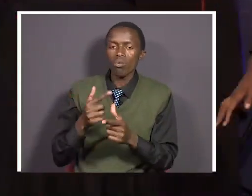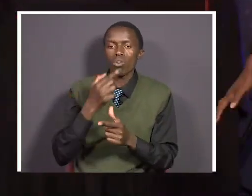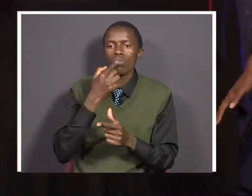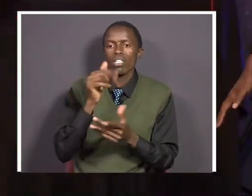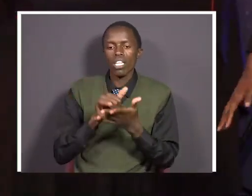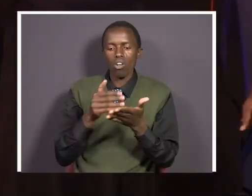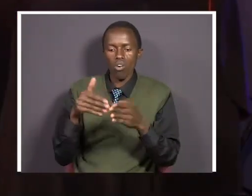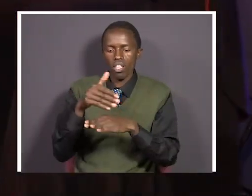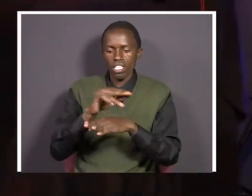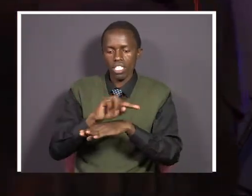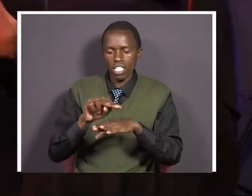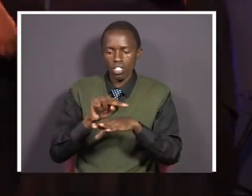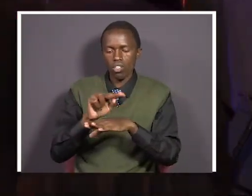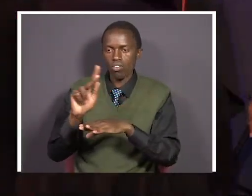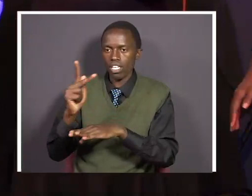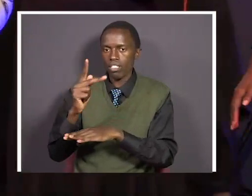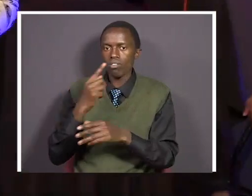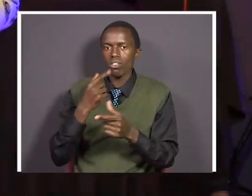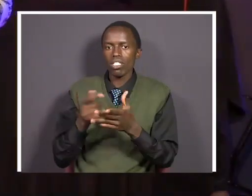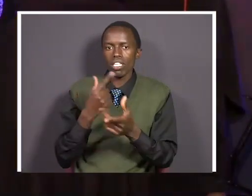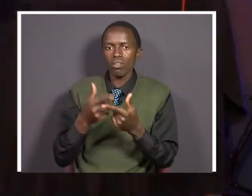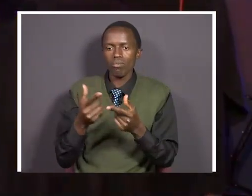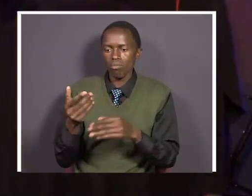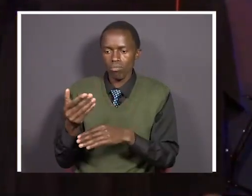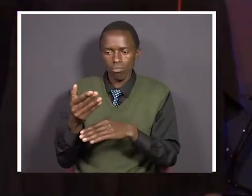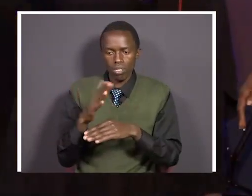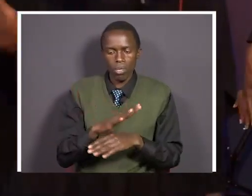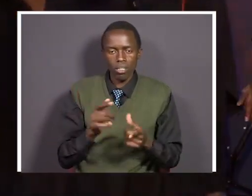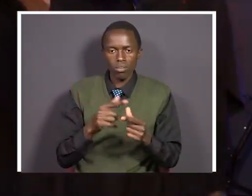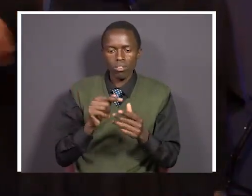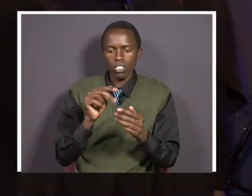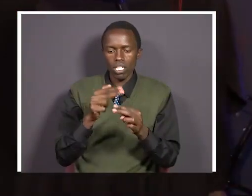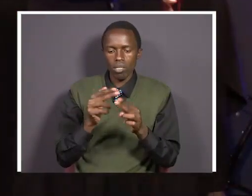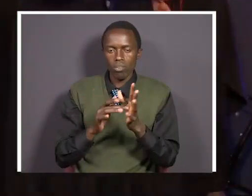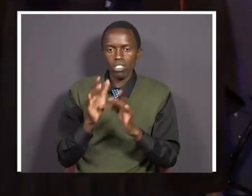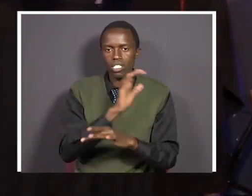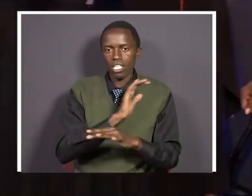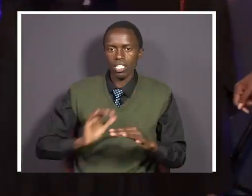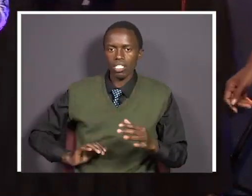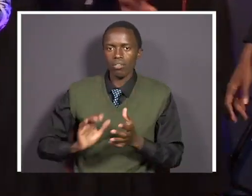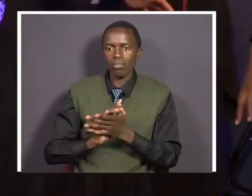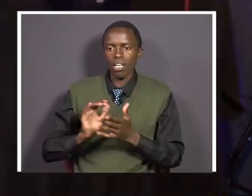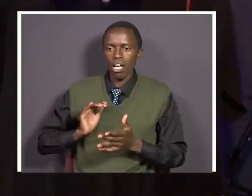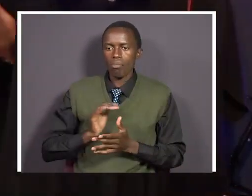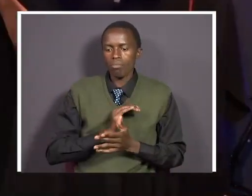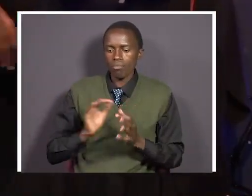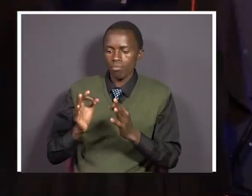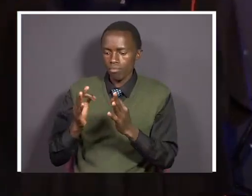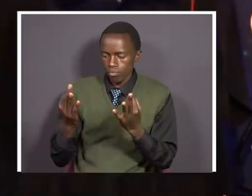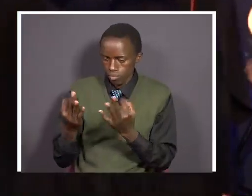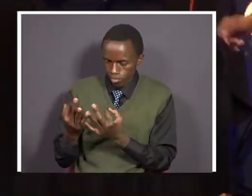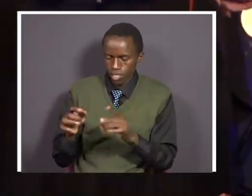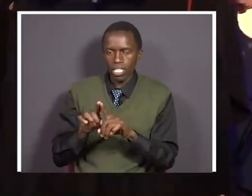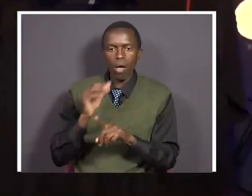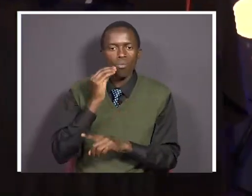want to declare over this nation, King of Glory, we are returning to you in the name of Jesus Christ. Our families,